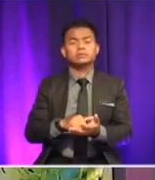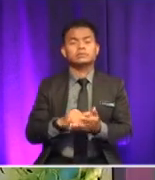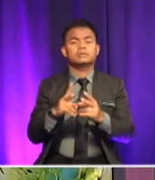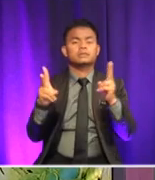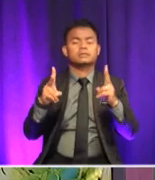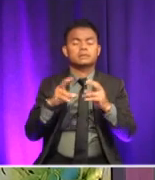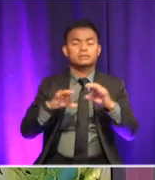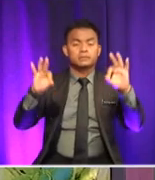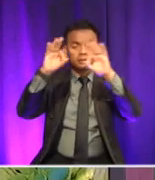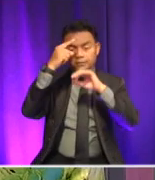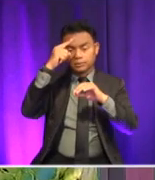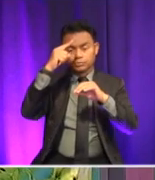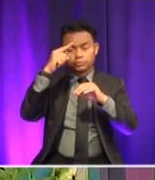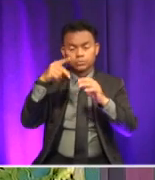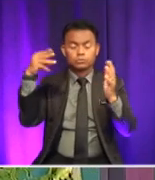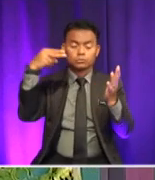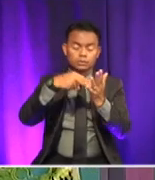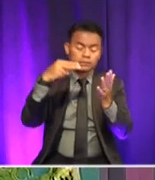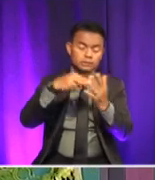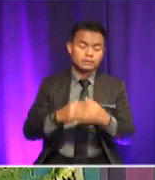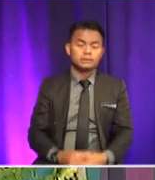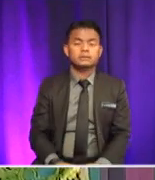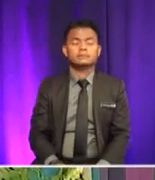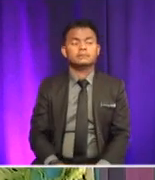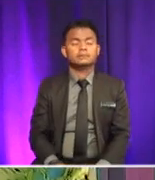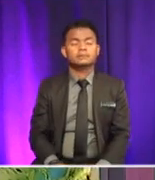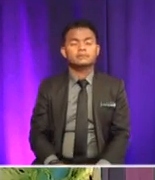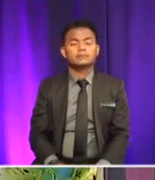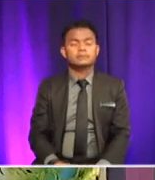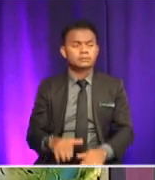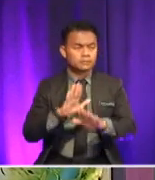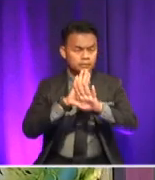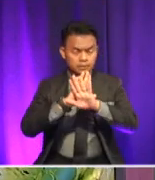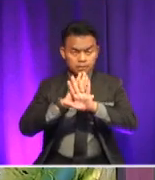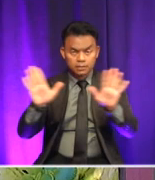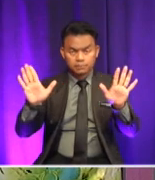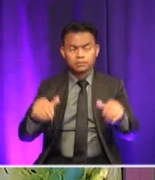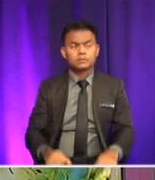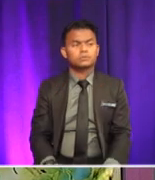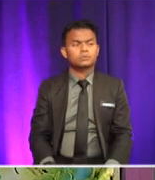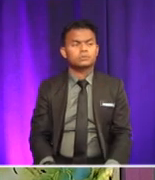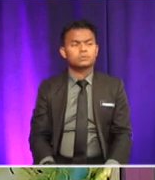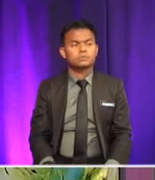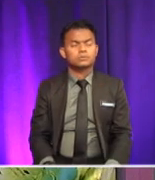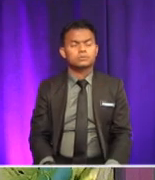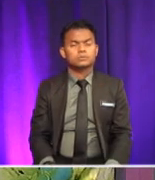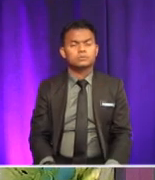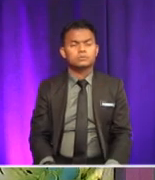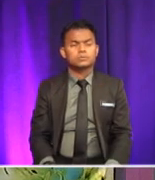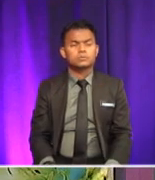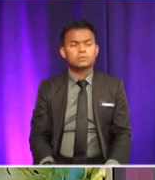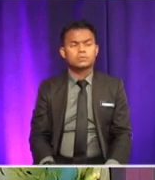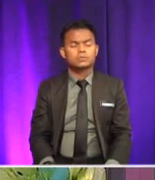also, look at every single section, okay? Do not take it